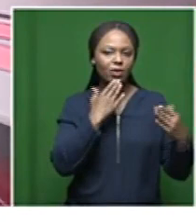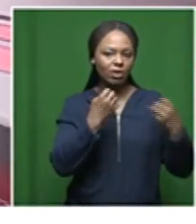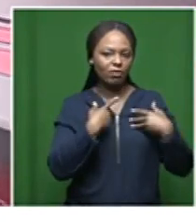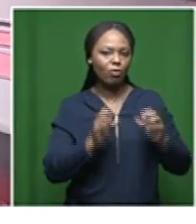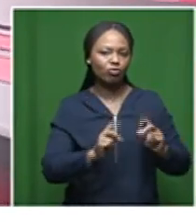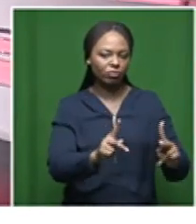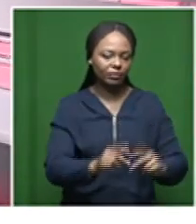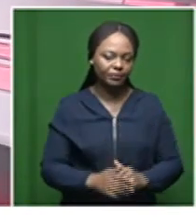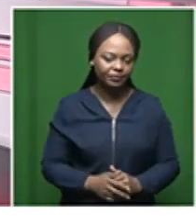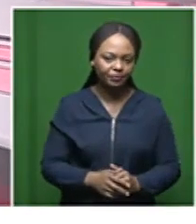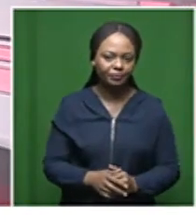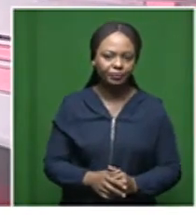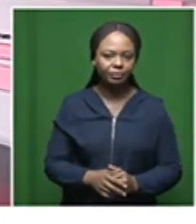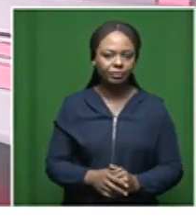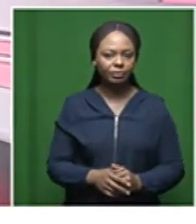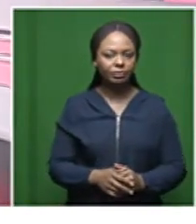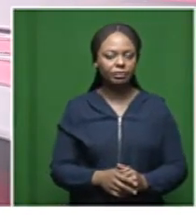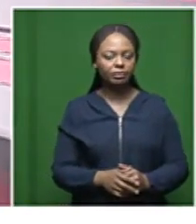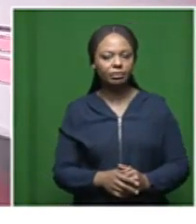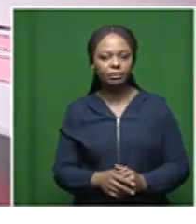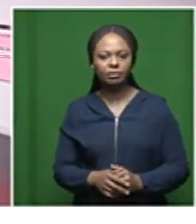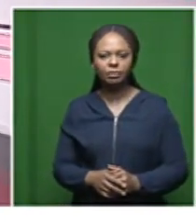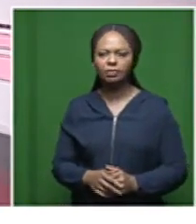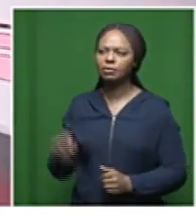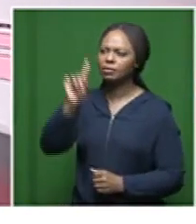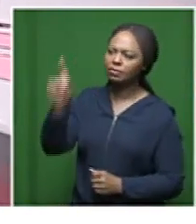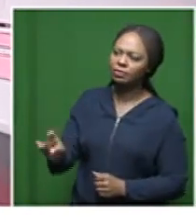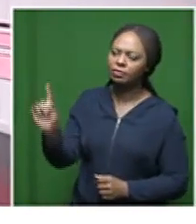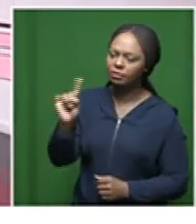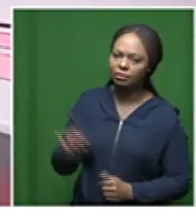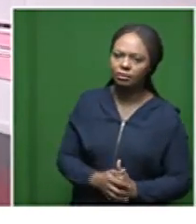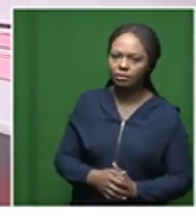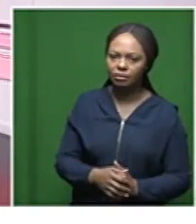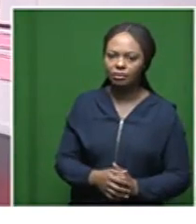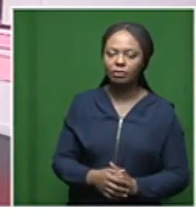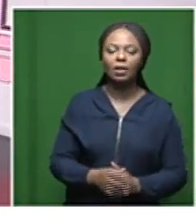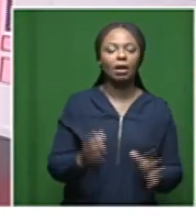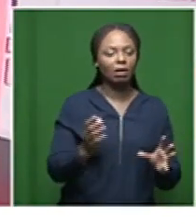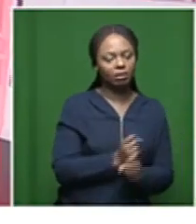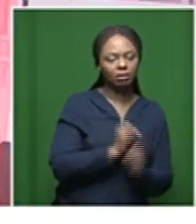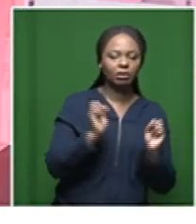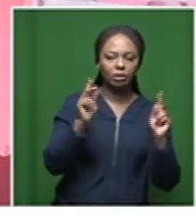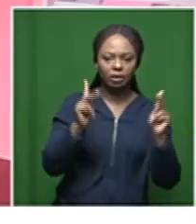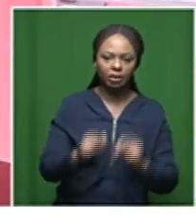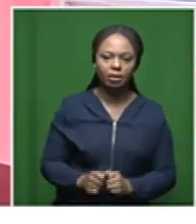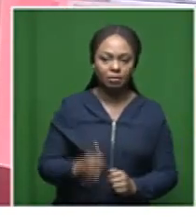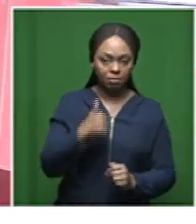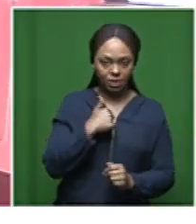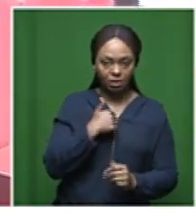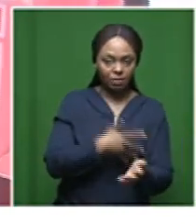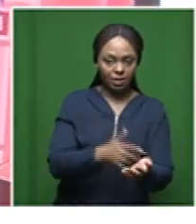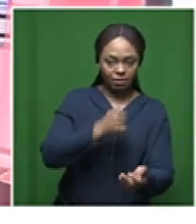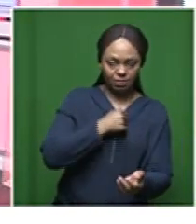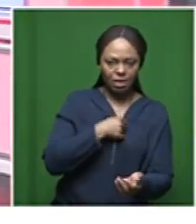opportunity. What's your question? Hello? Yes, what is your question, ma'am? Okay, I'm a blood donor. I